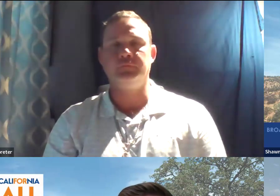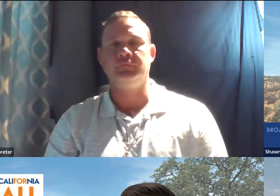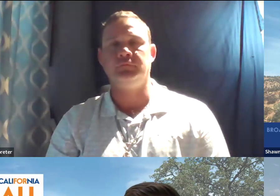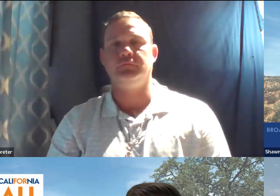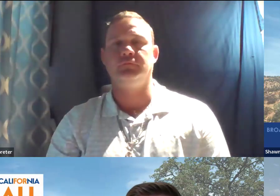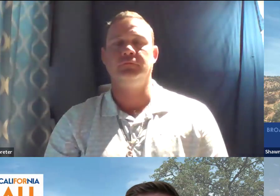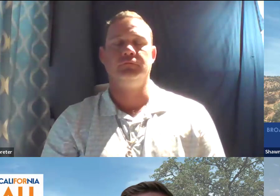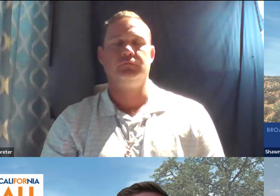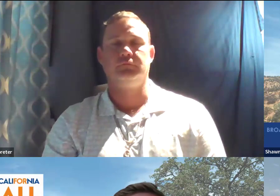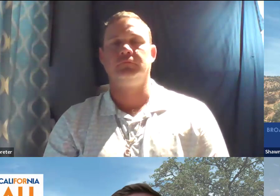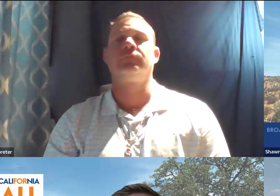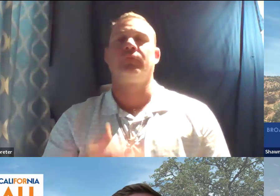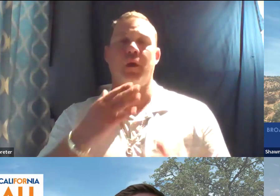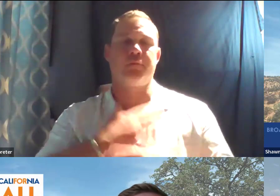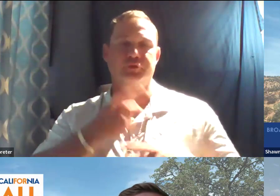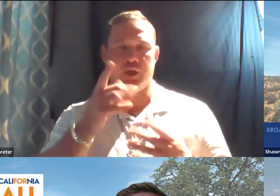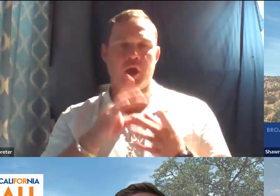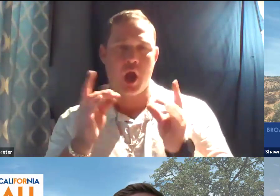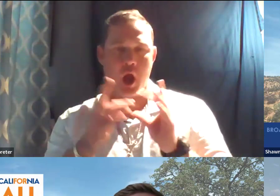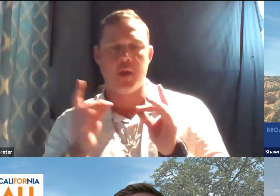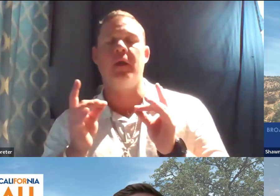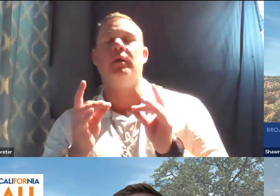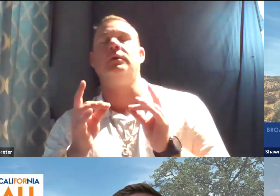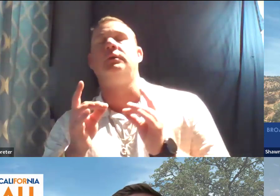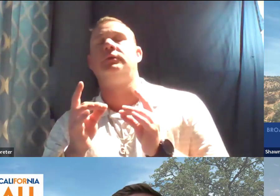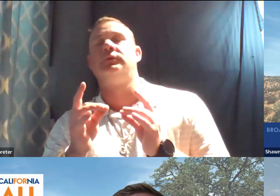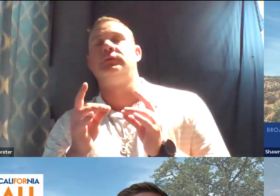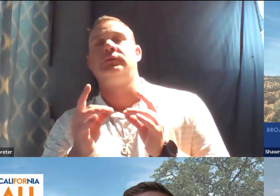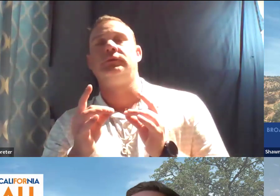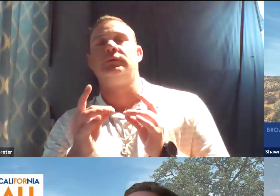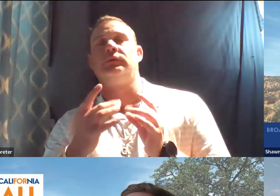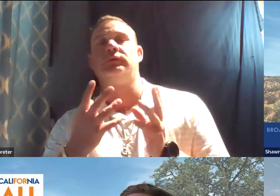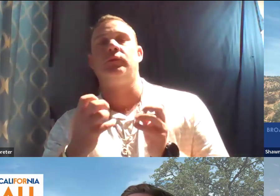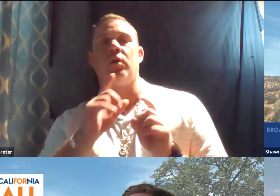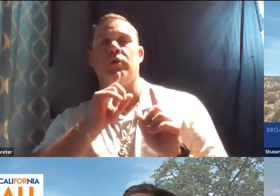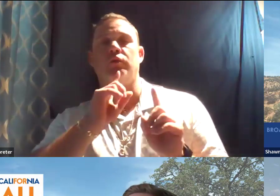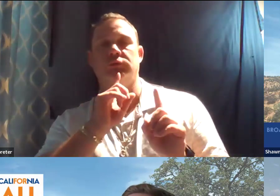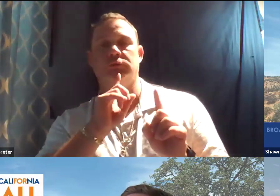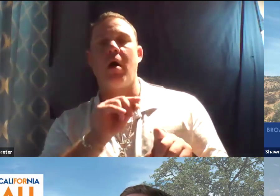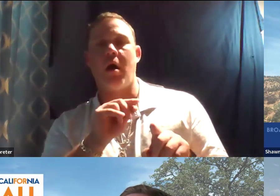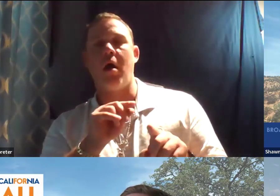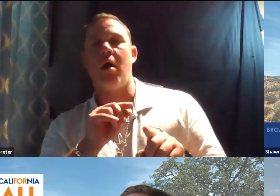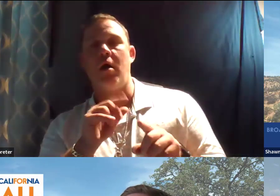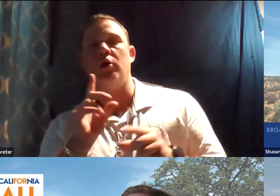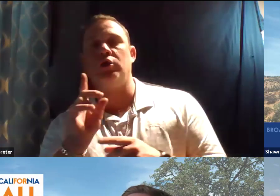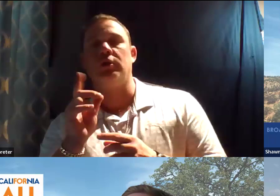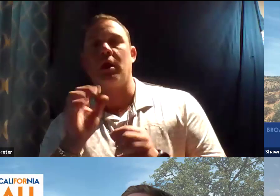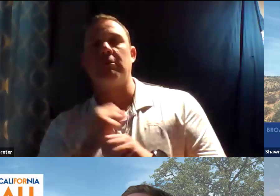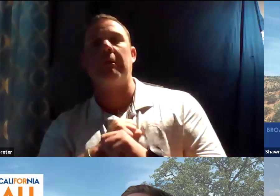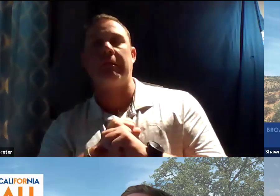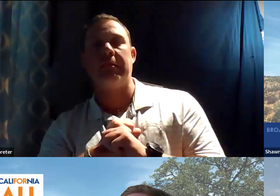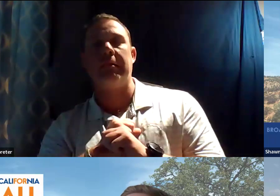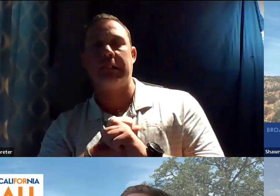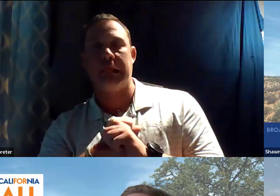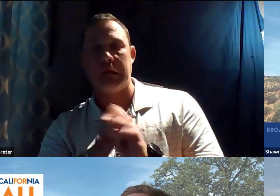to really appreciate your comments. I did just want to kind of respond to those and do a clarification